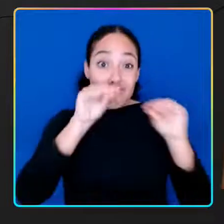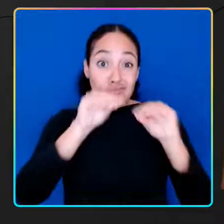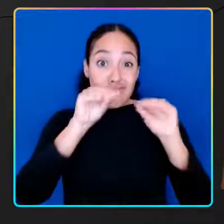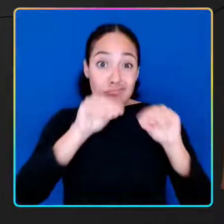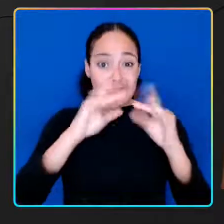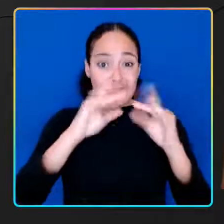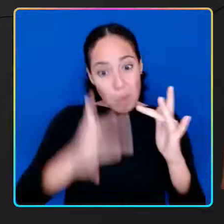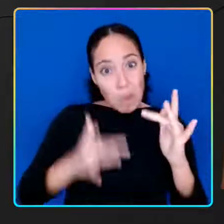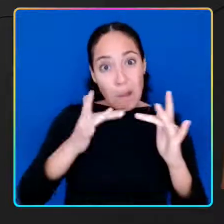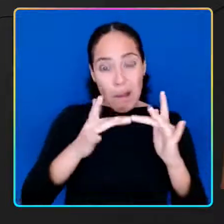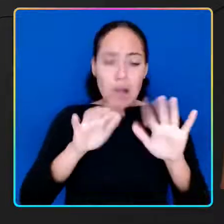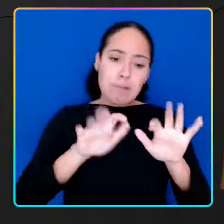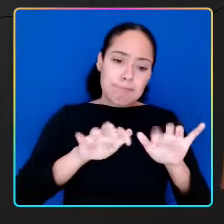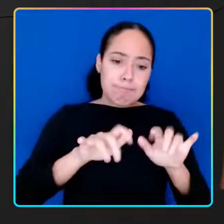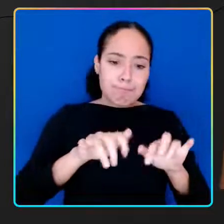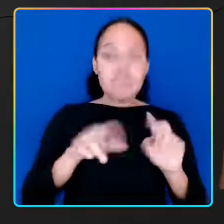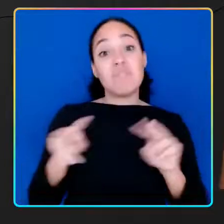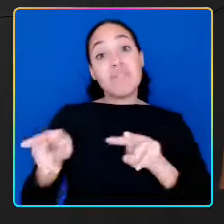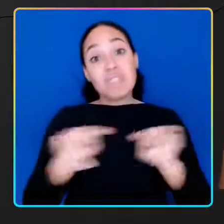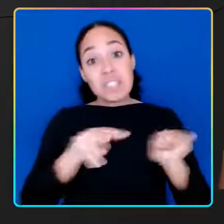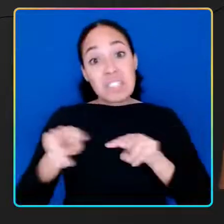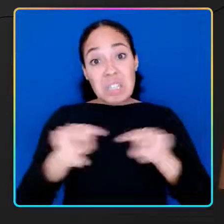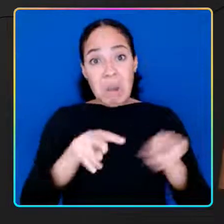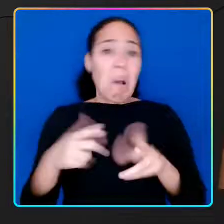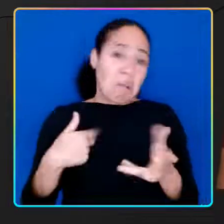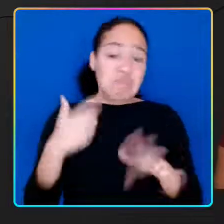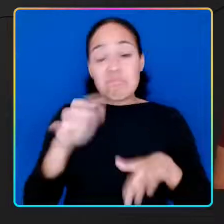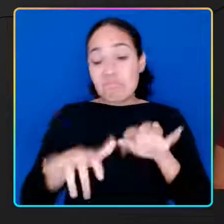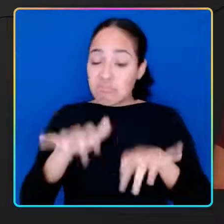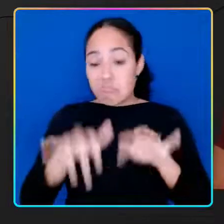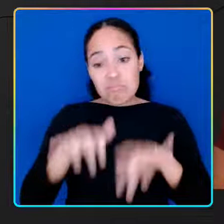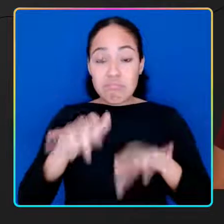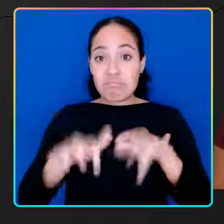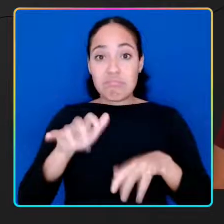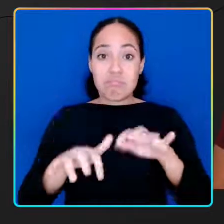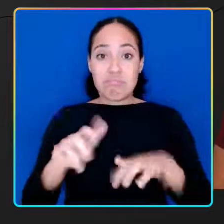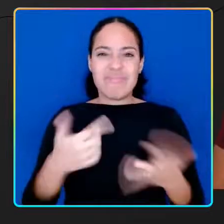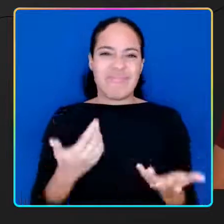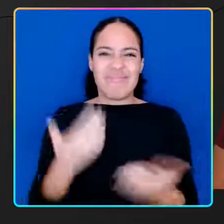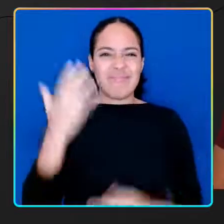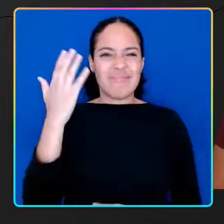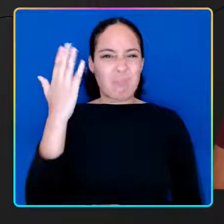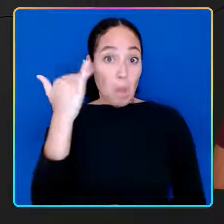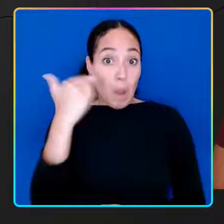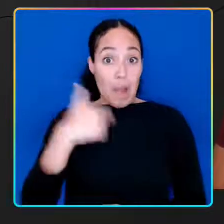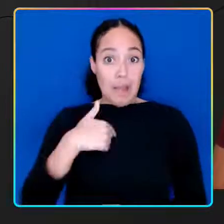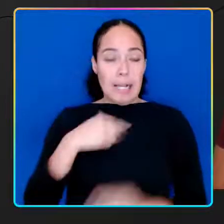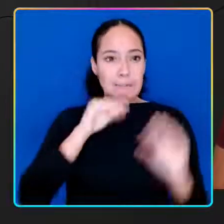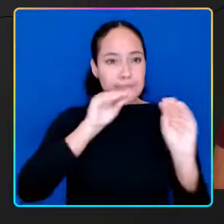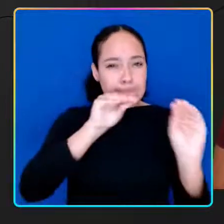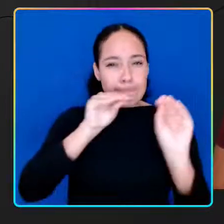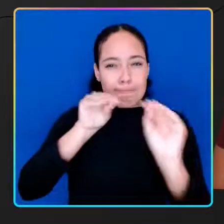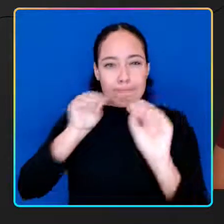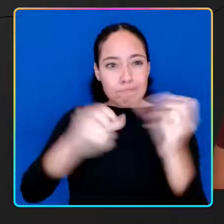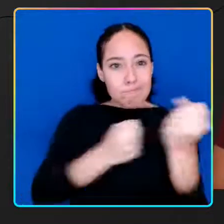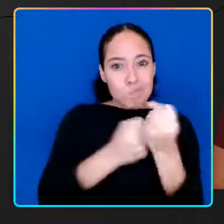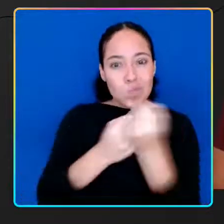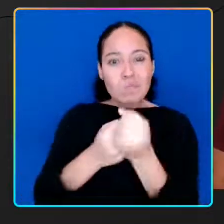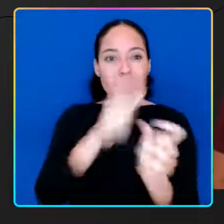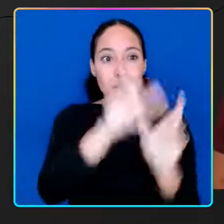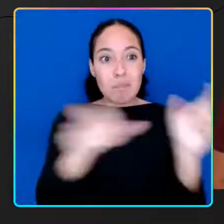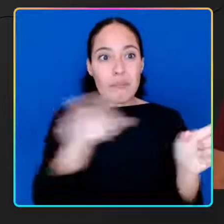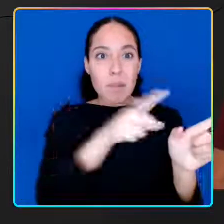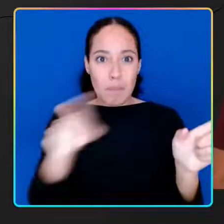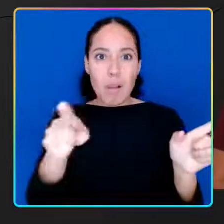videos or something along those lines. And essentially just trying to help people learn about AI without charging any money